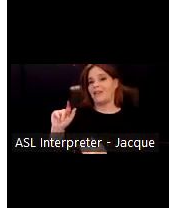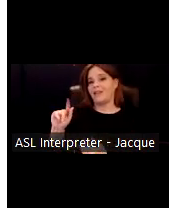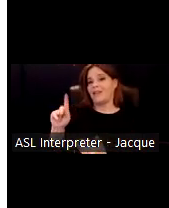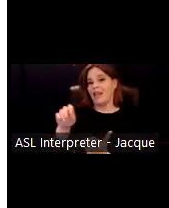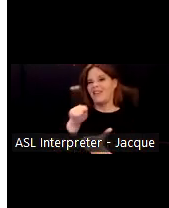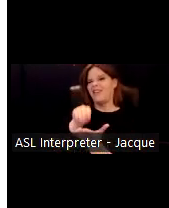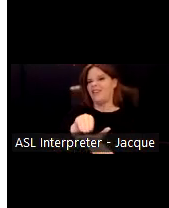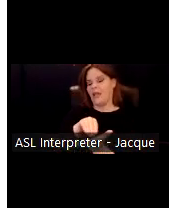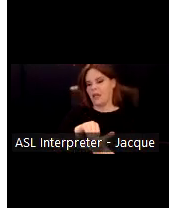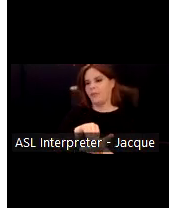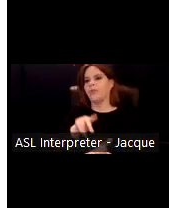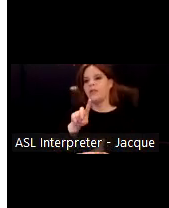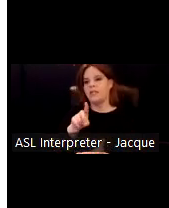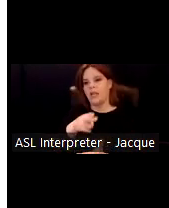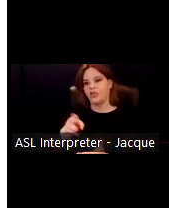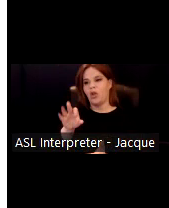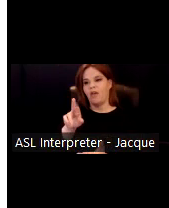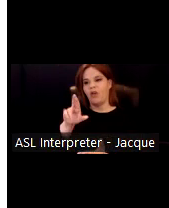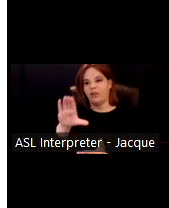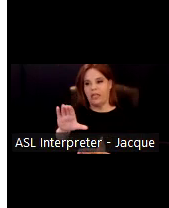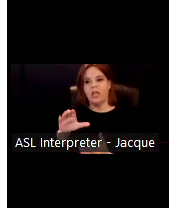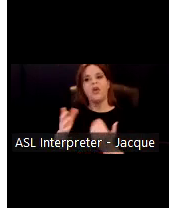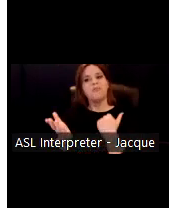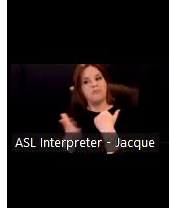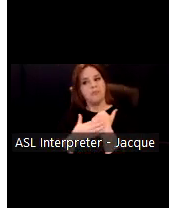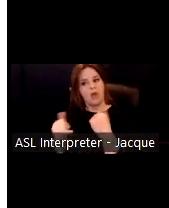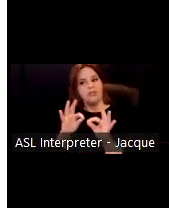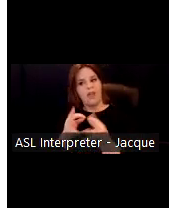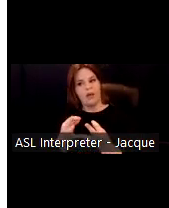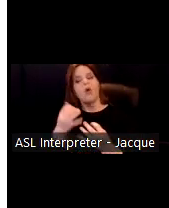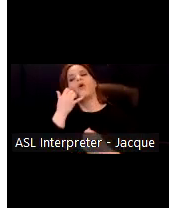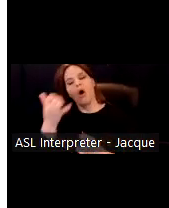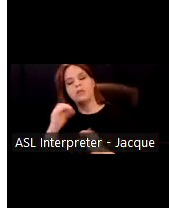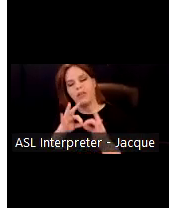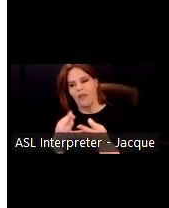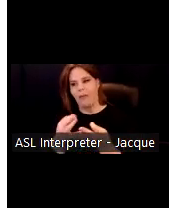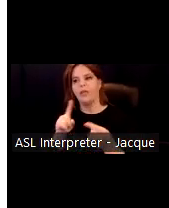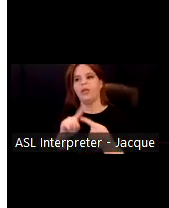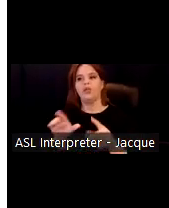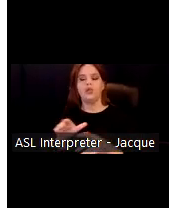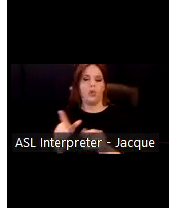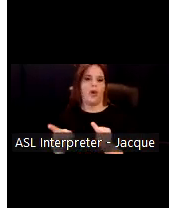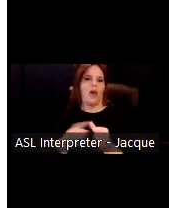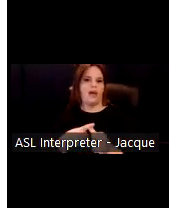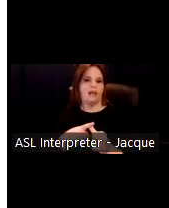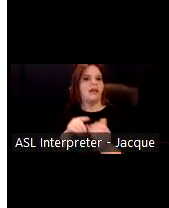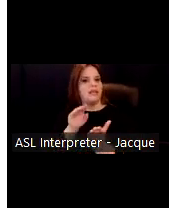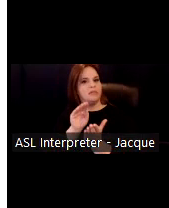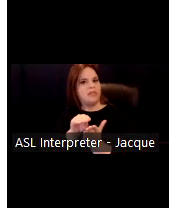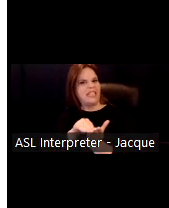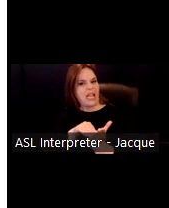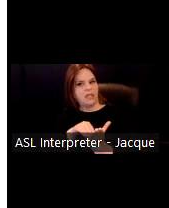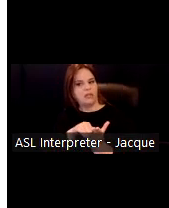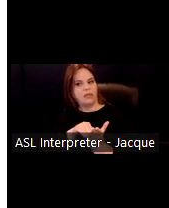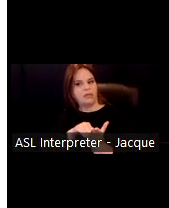DHH FRC calls the family to do initial intake. After that referral, and the referral has been assigned to a DHH